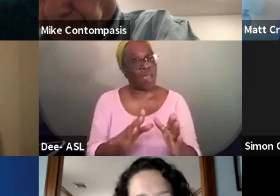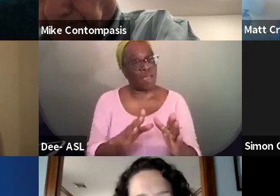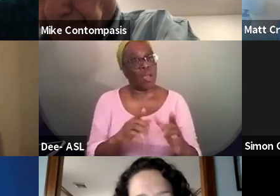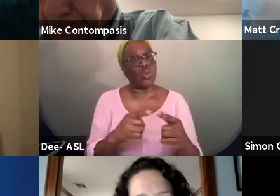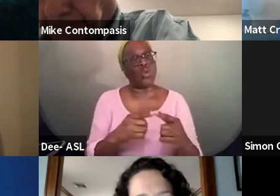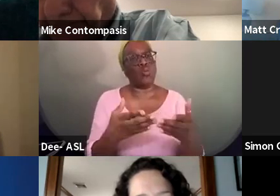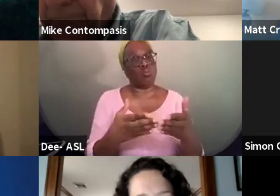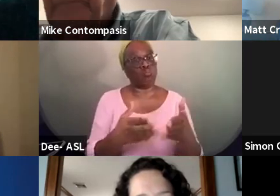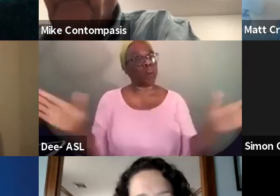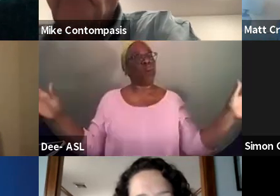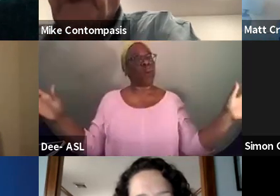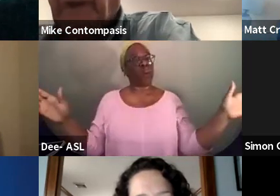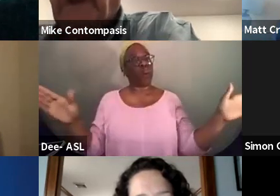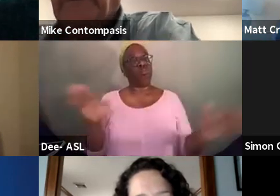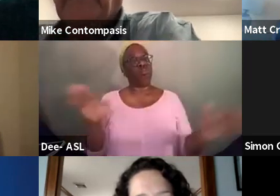pool.